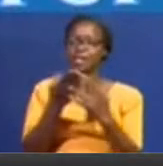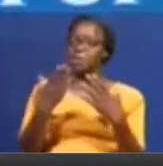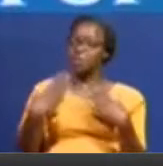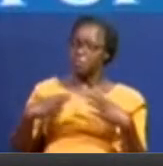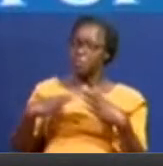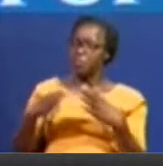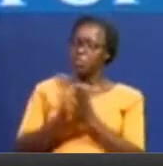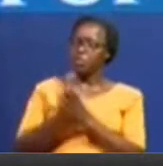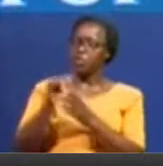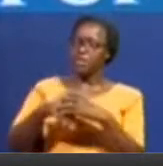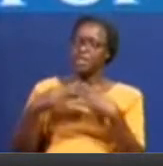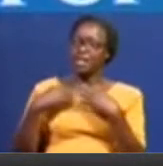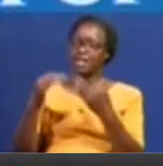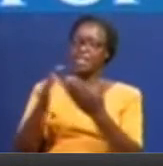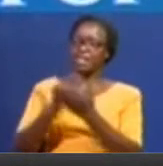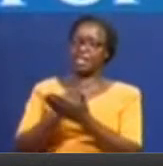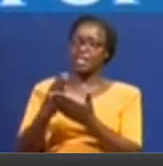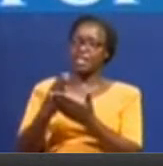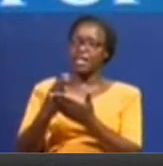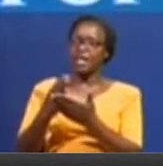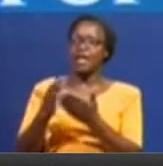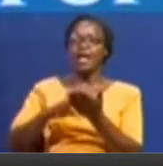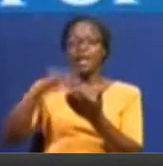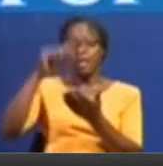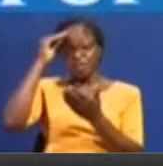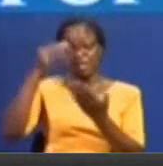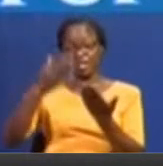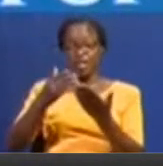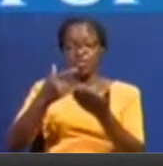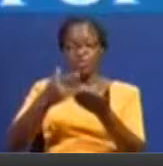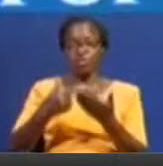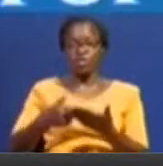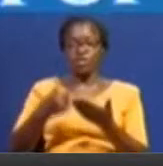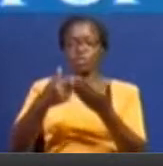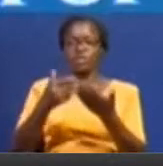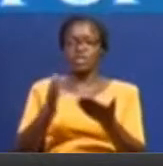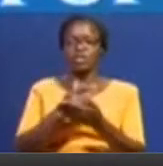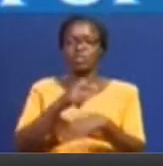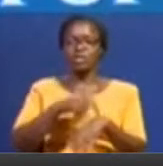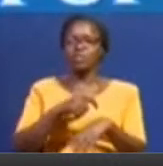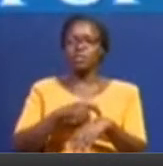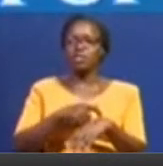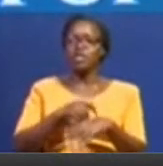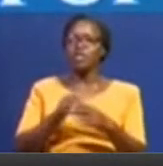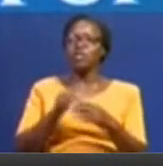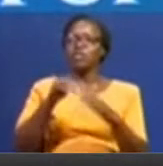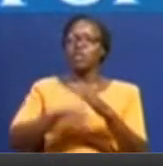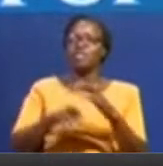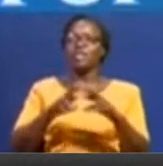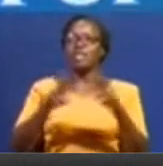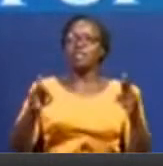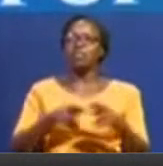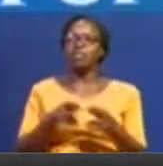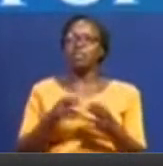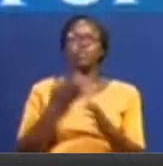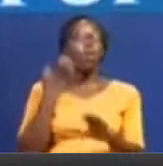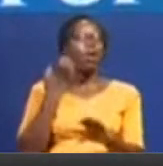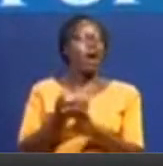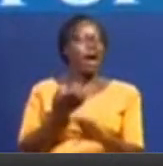people within the health sector. I have learned how to negotiate. Sometimes you get into a room and it's so hard.